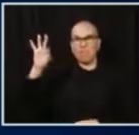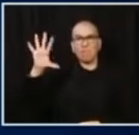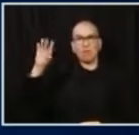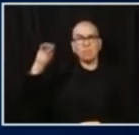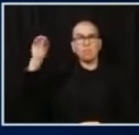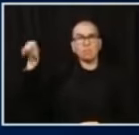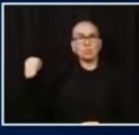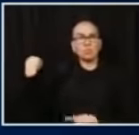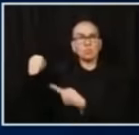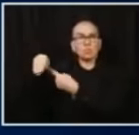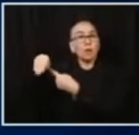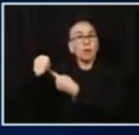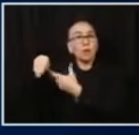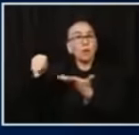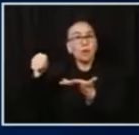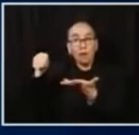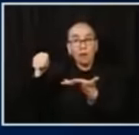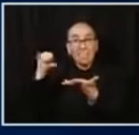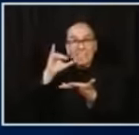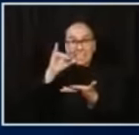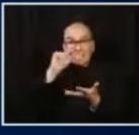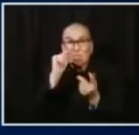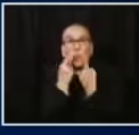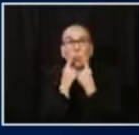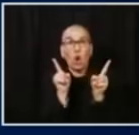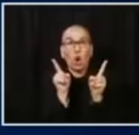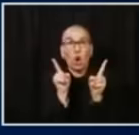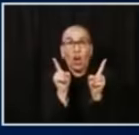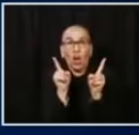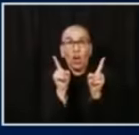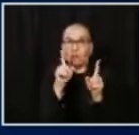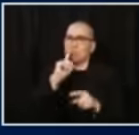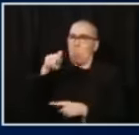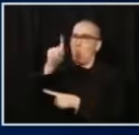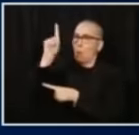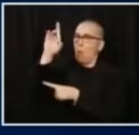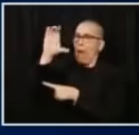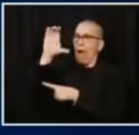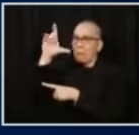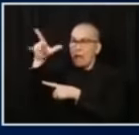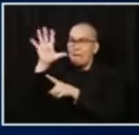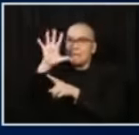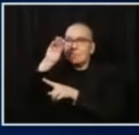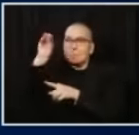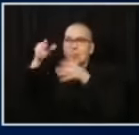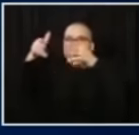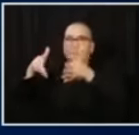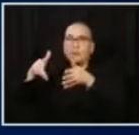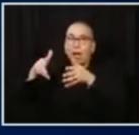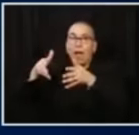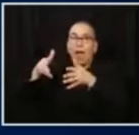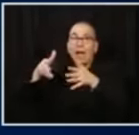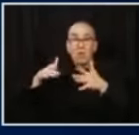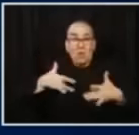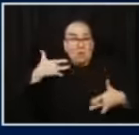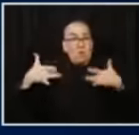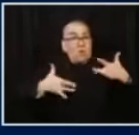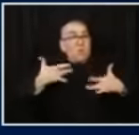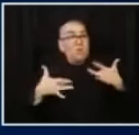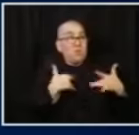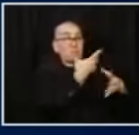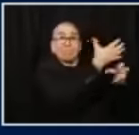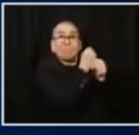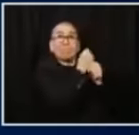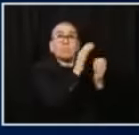of the time. And just today, data came out to suggest that within our elder populations, those 65 and older, that